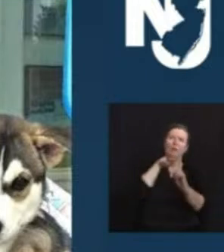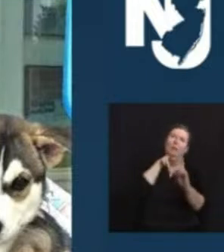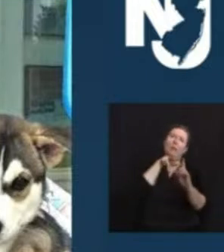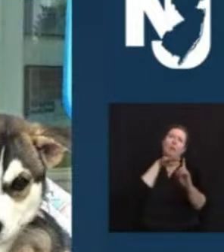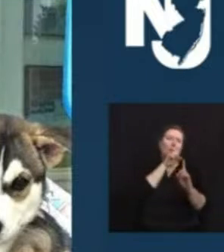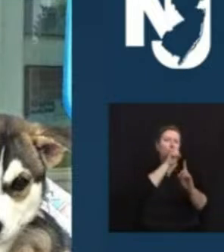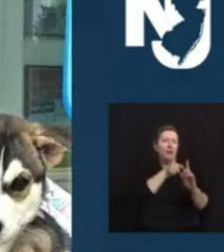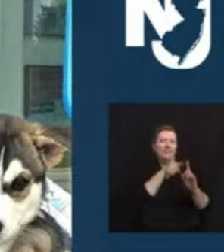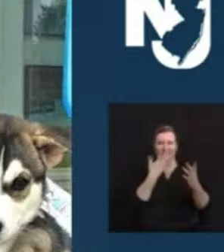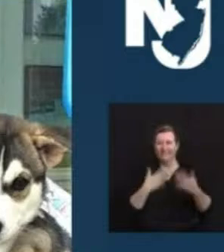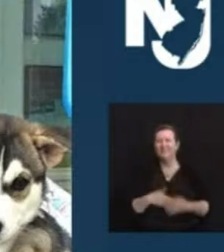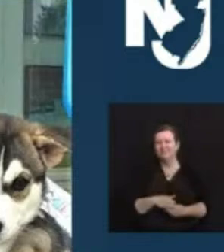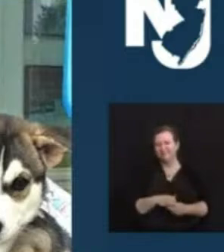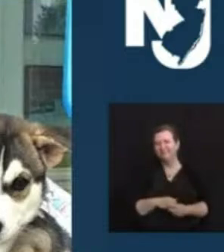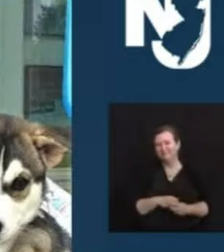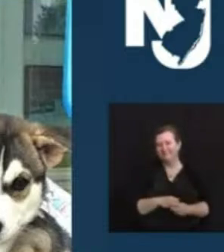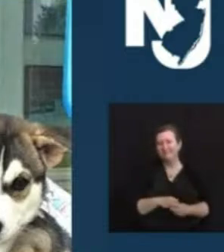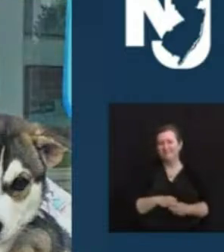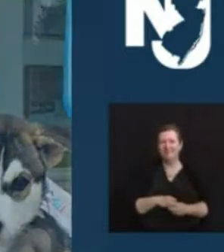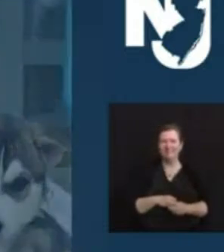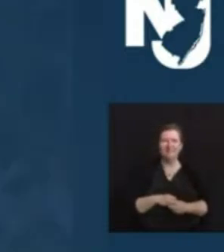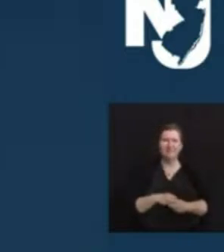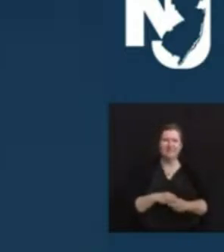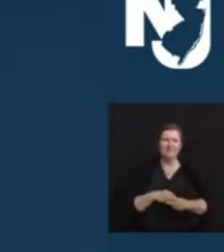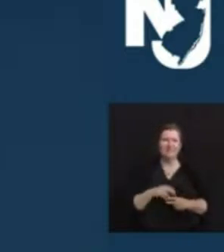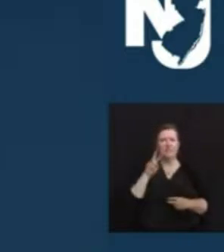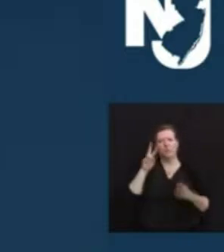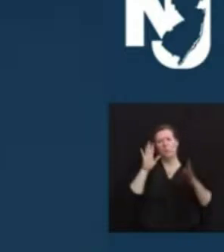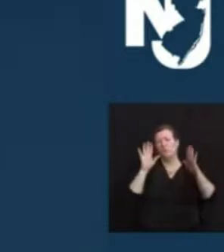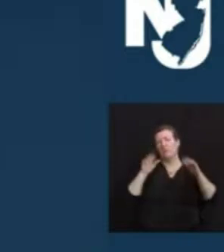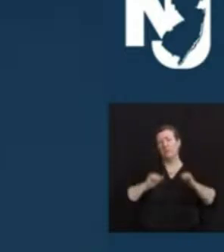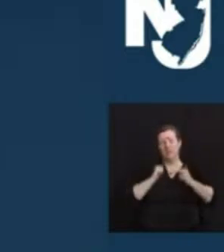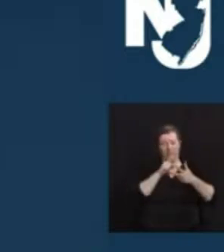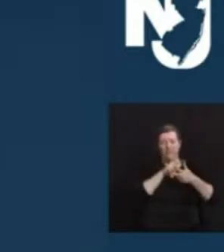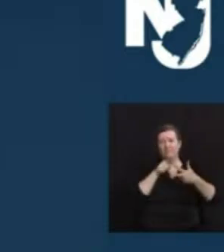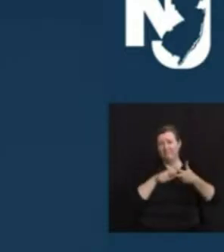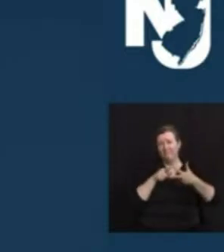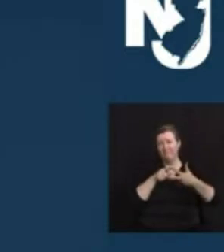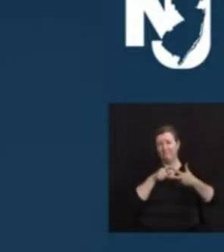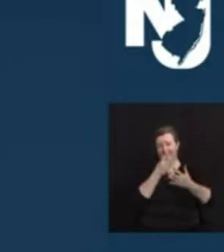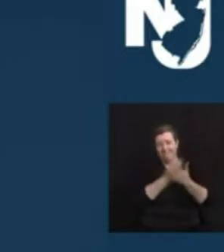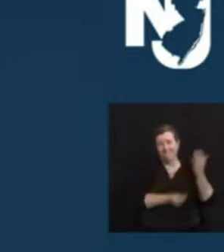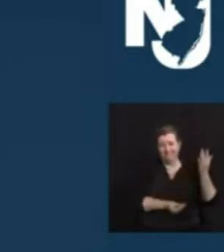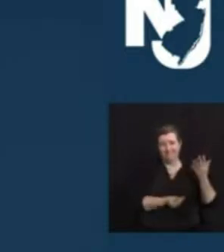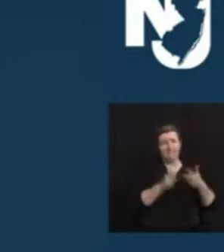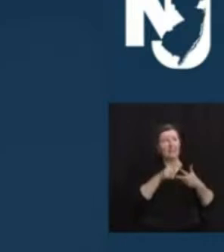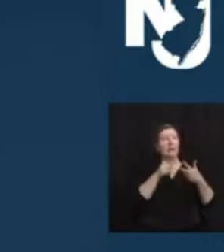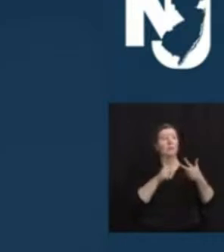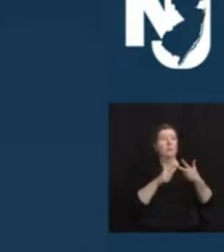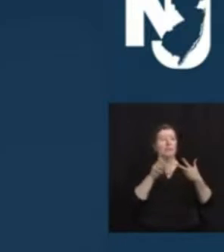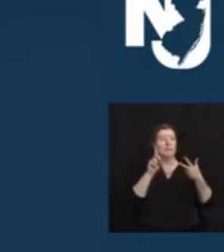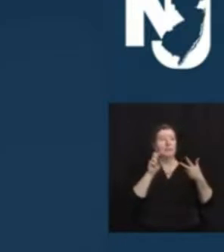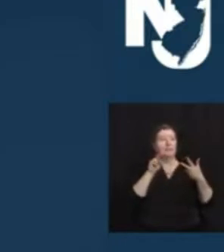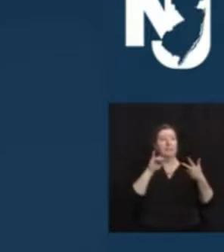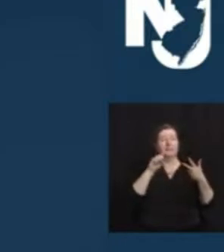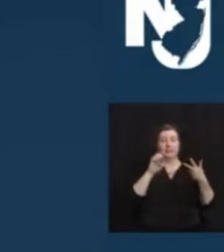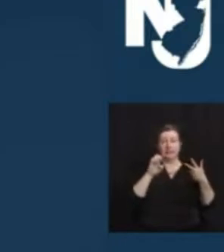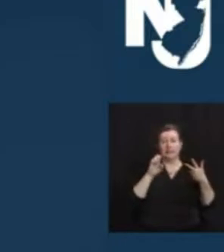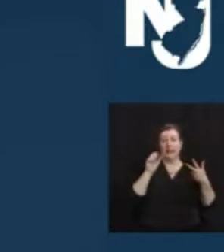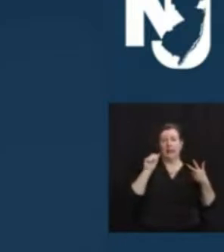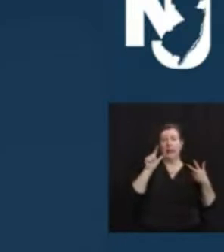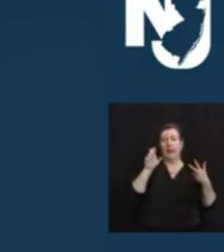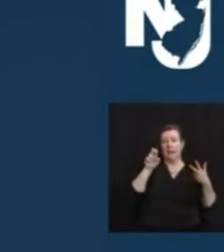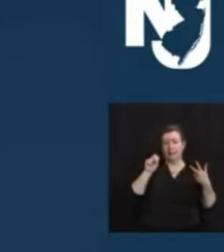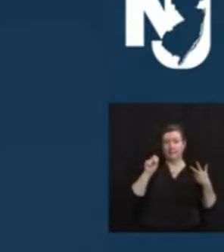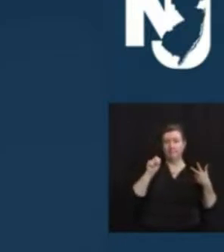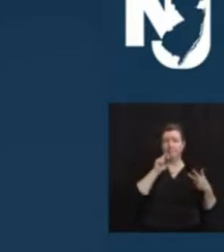lived in loss. And also today we remember Denise Allen, born in Newark. Denise called East Orange home, and she was just 61 years